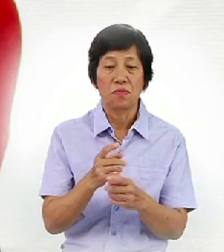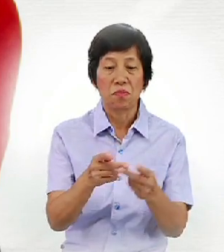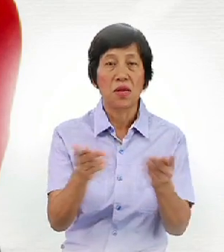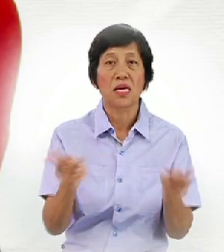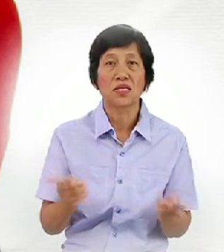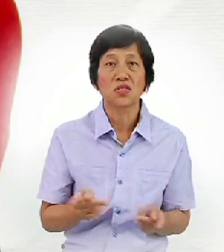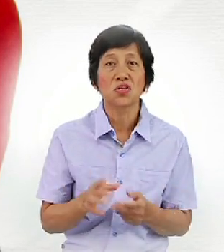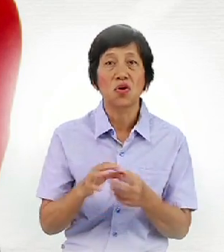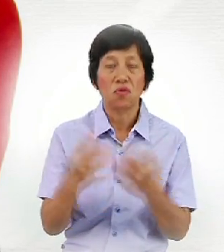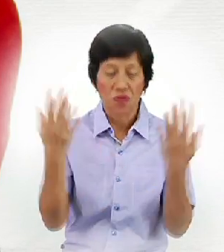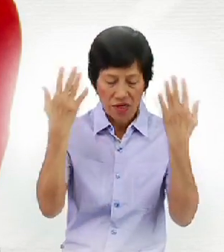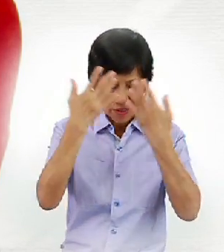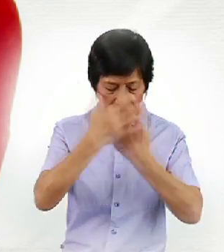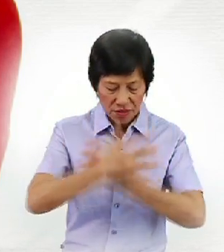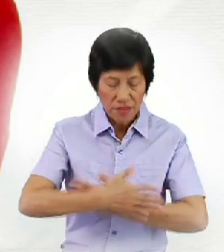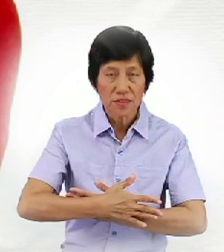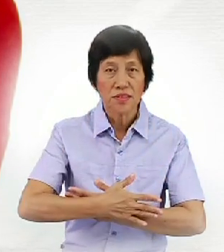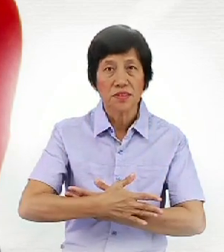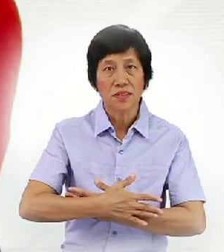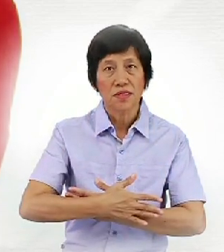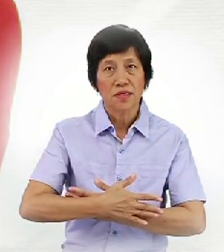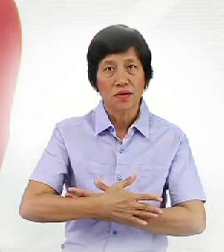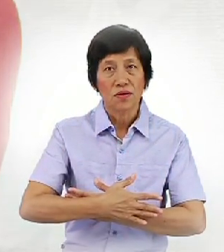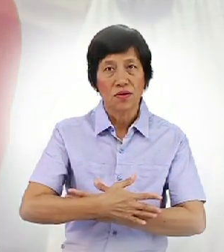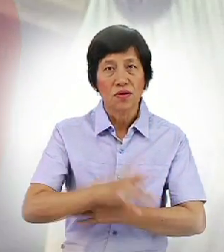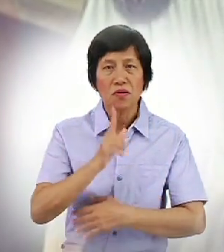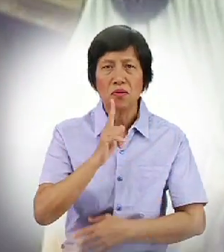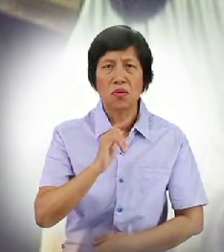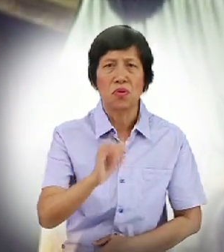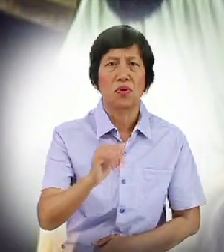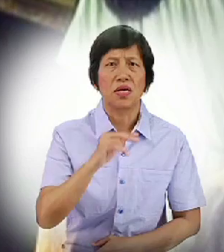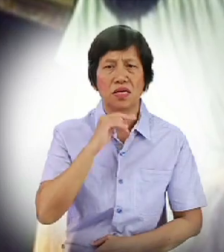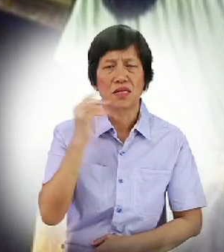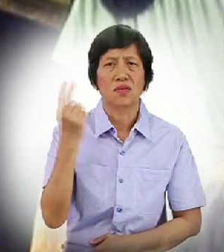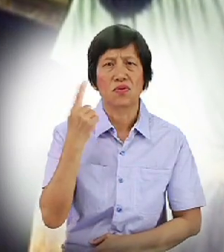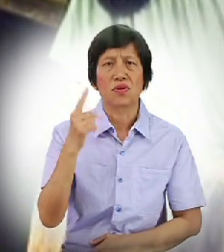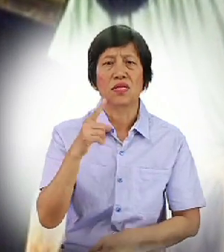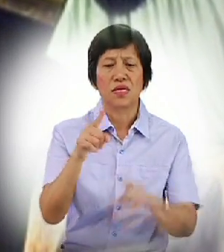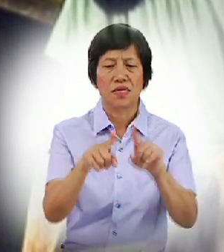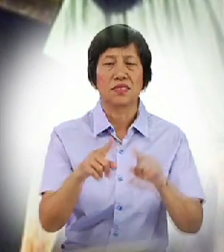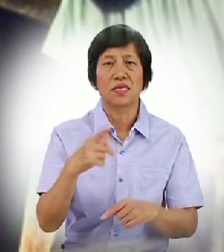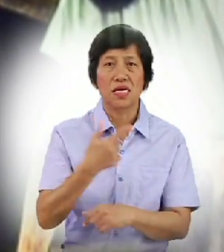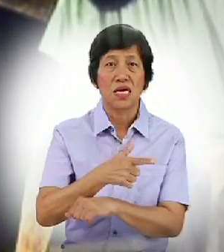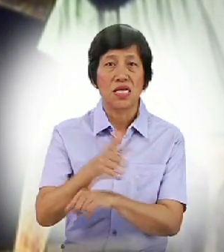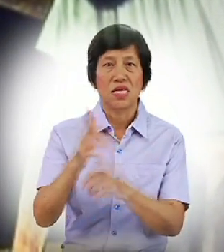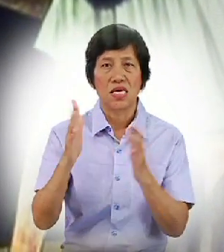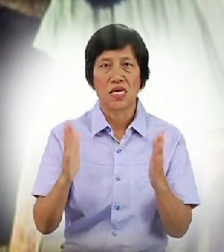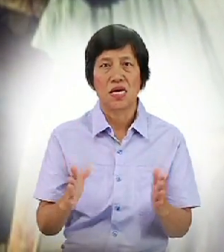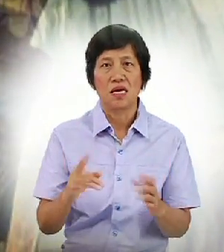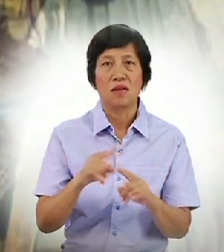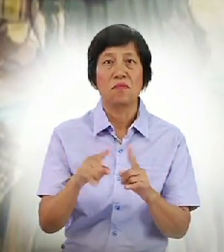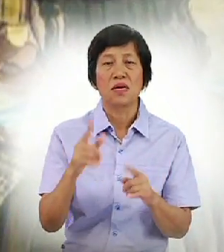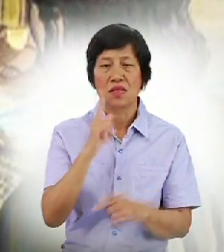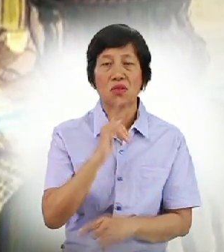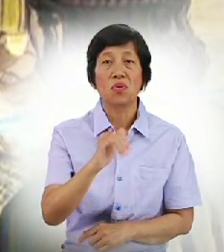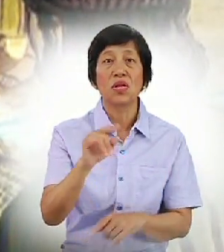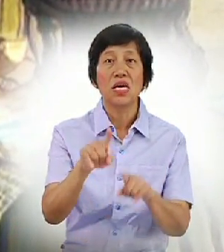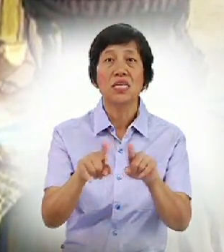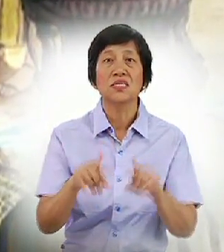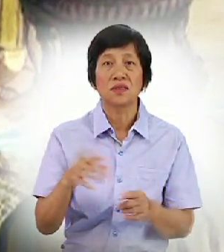from the place of darkness, lowly not only as a Galilean, but lowly as